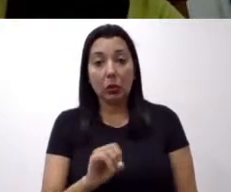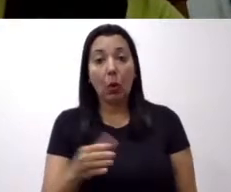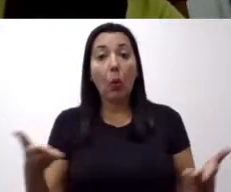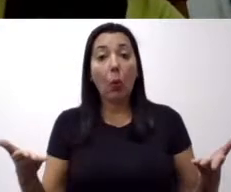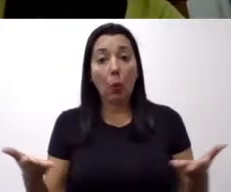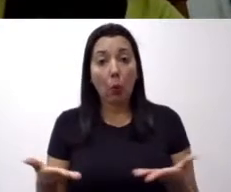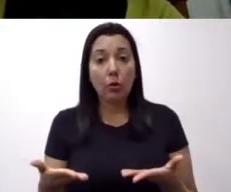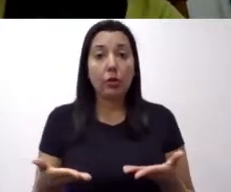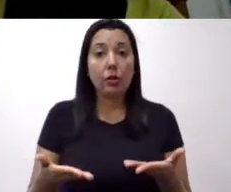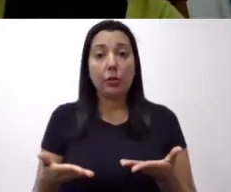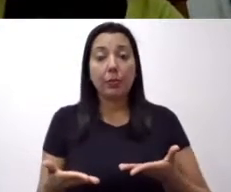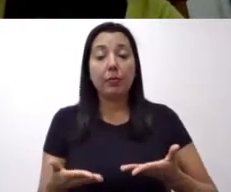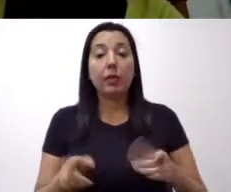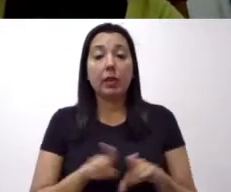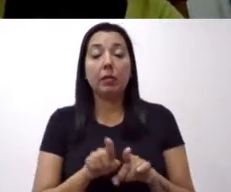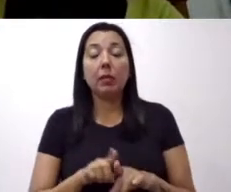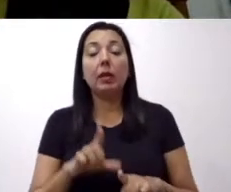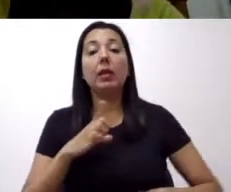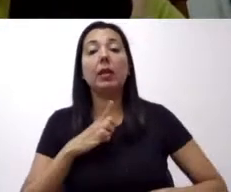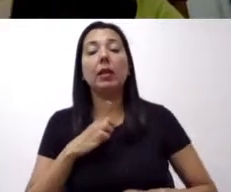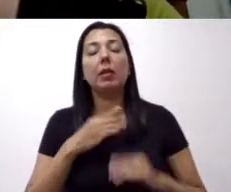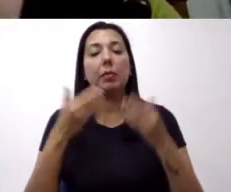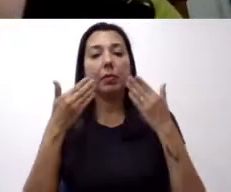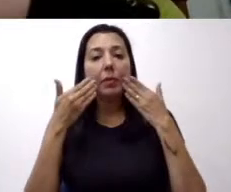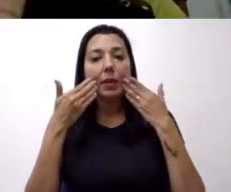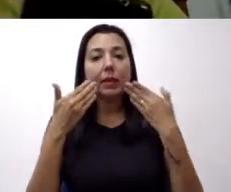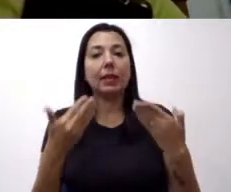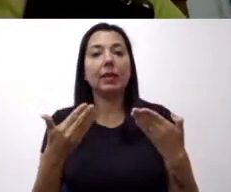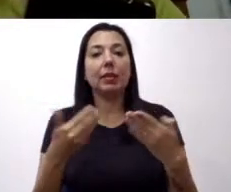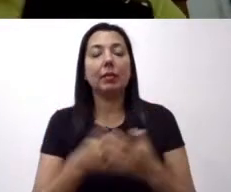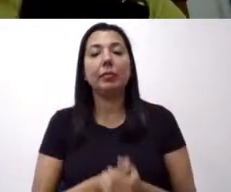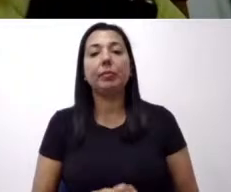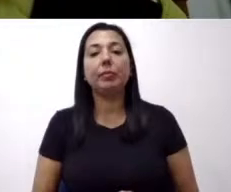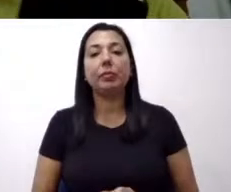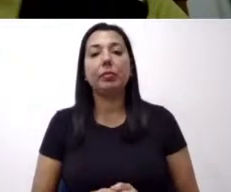present their chapters on the book.